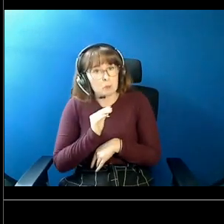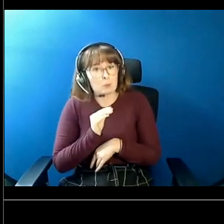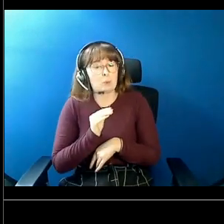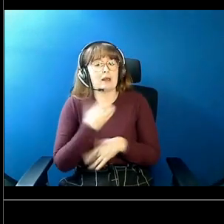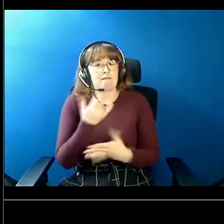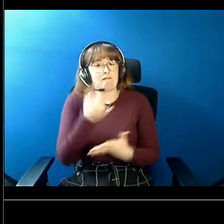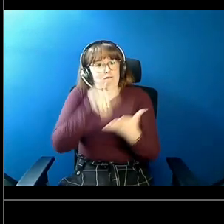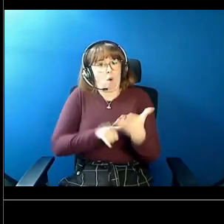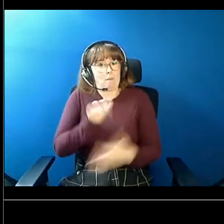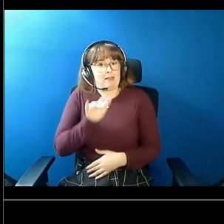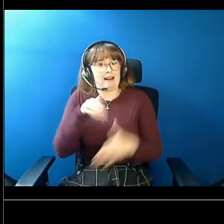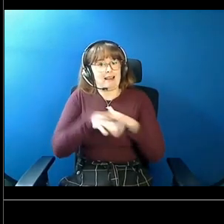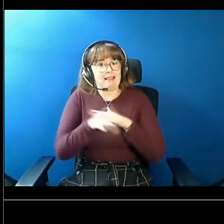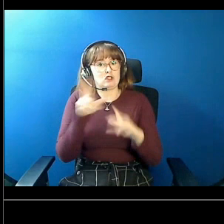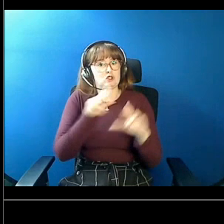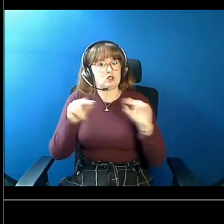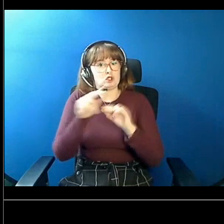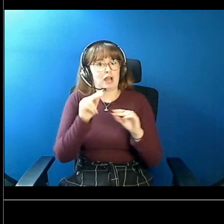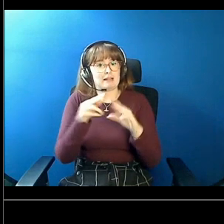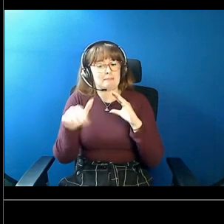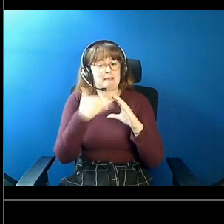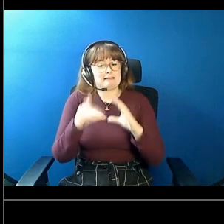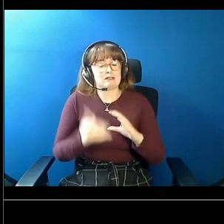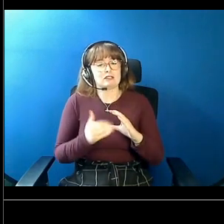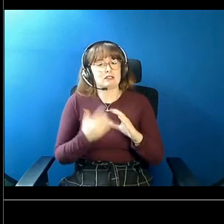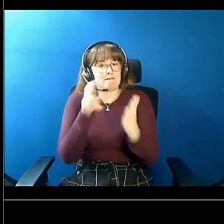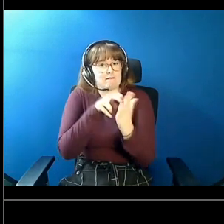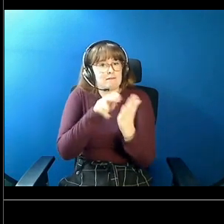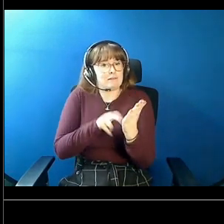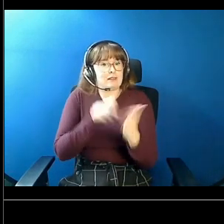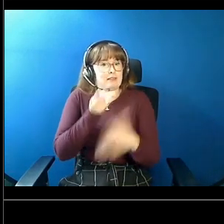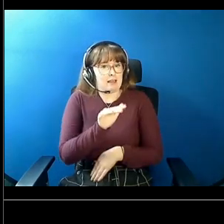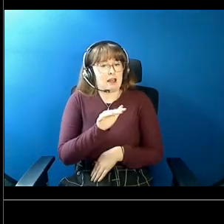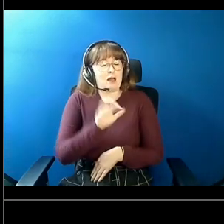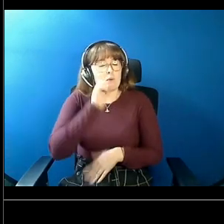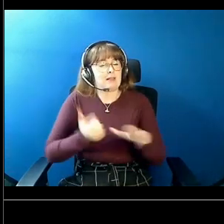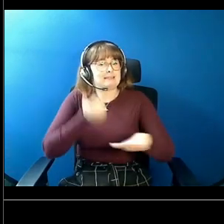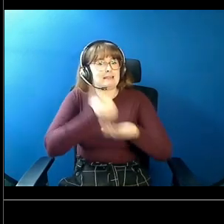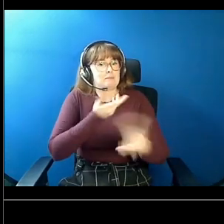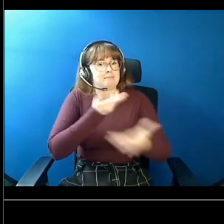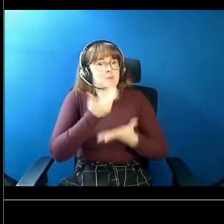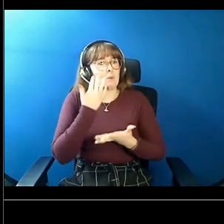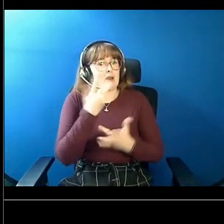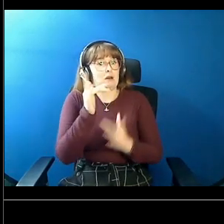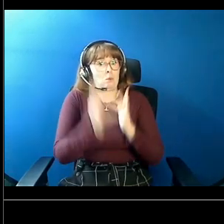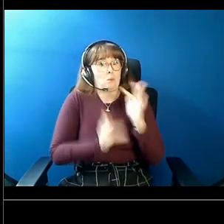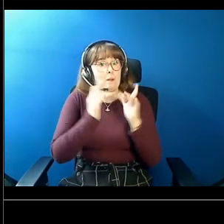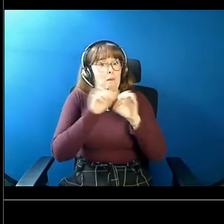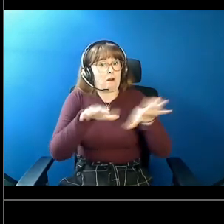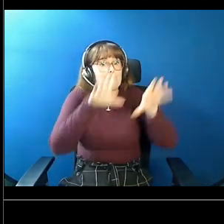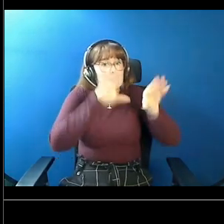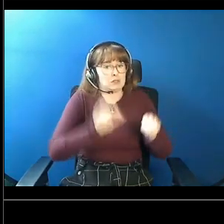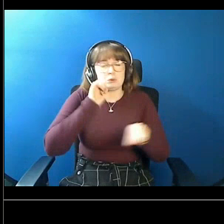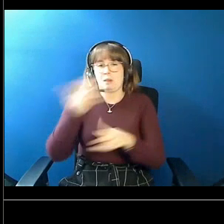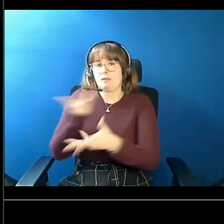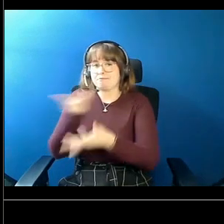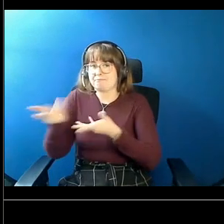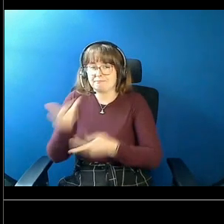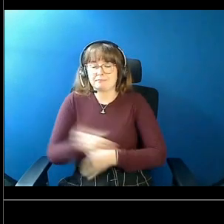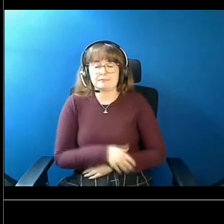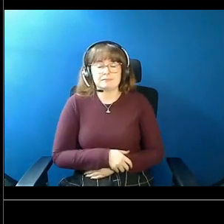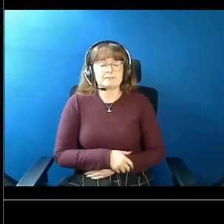chat box, and we'll set up a conversation for you as soon as possible once the webinar has finished. So without